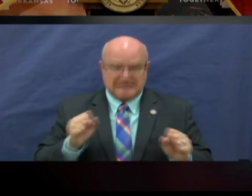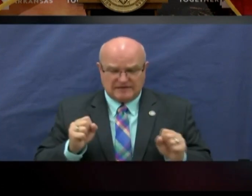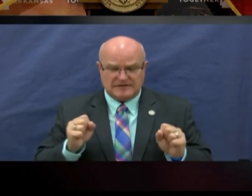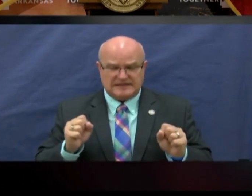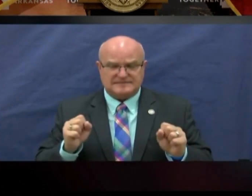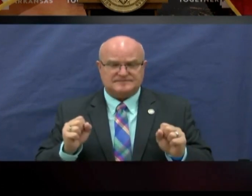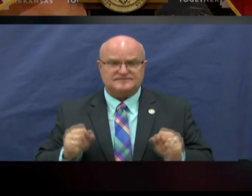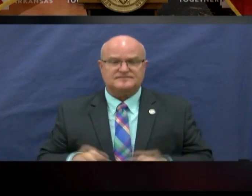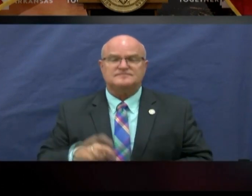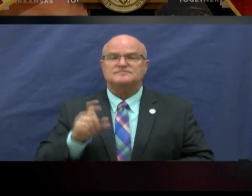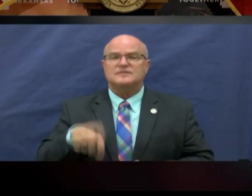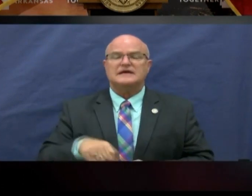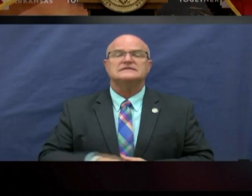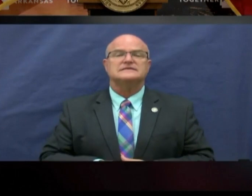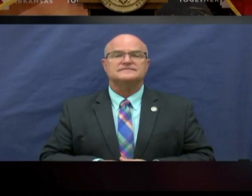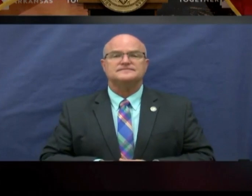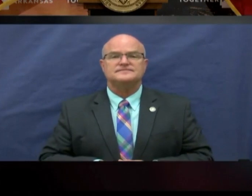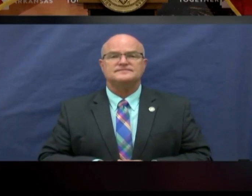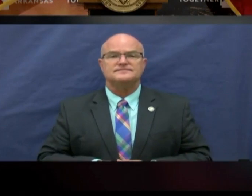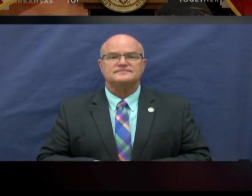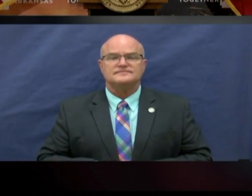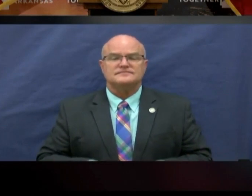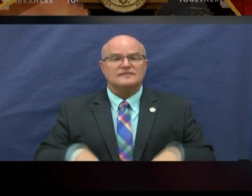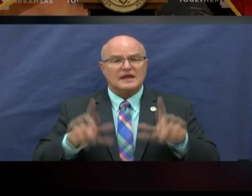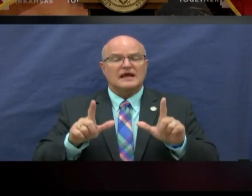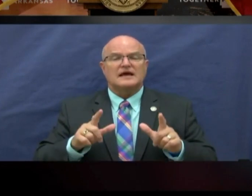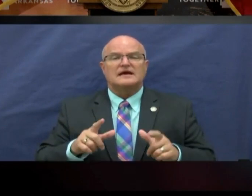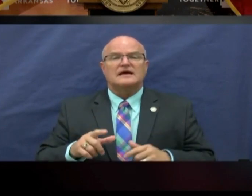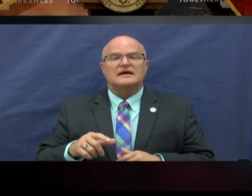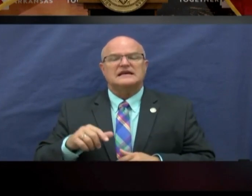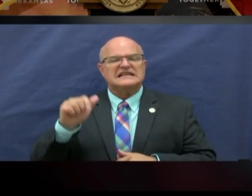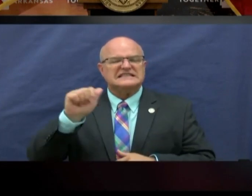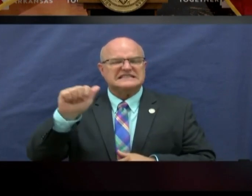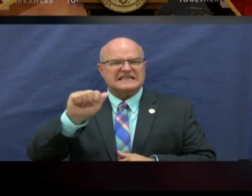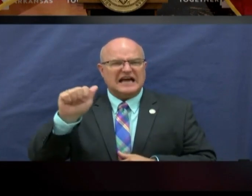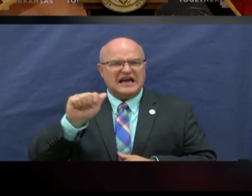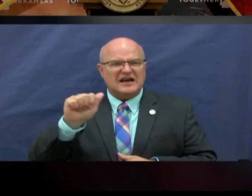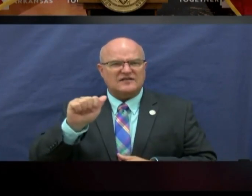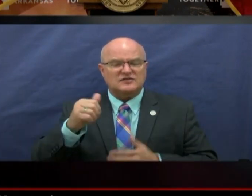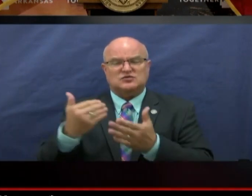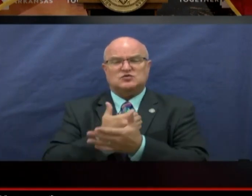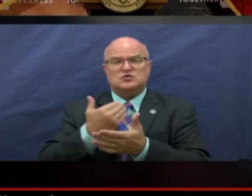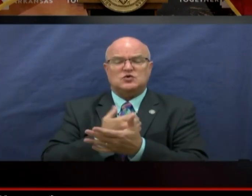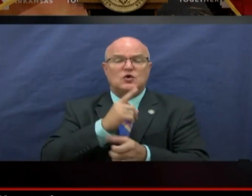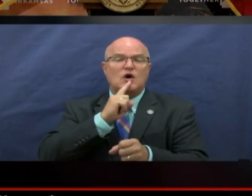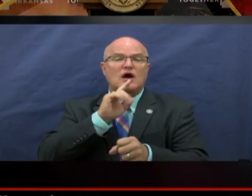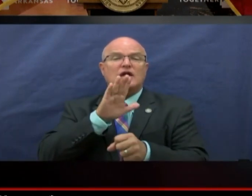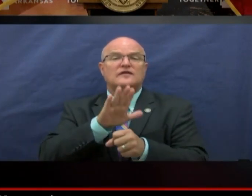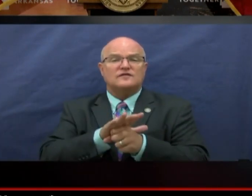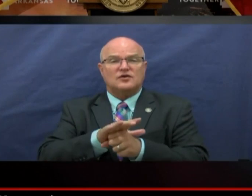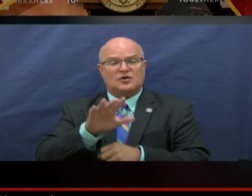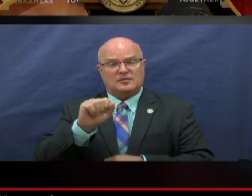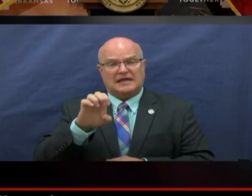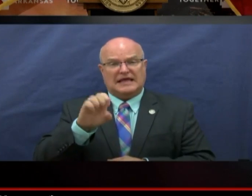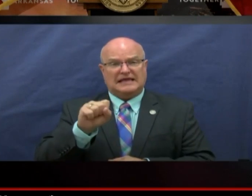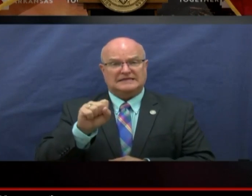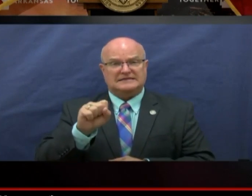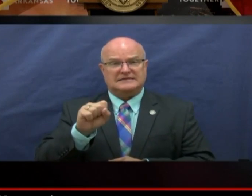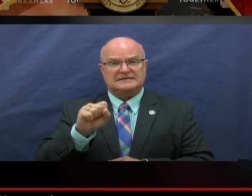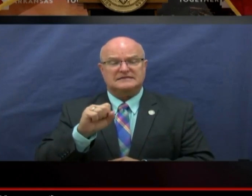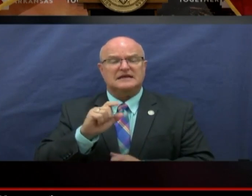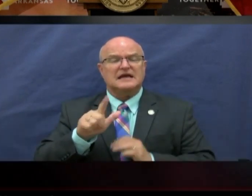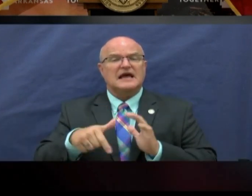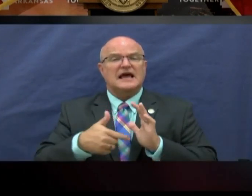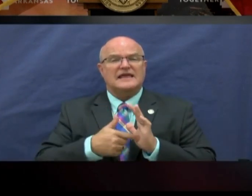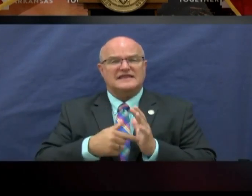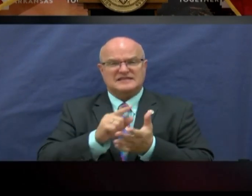down. Next is the daily average of new confirmed cases in Arkansas, and this is